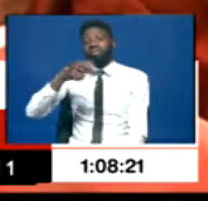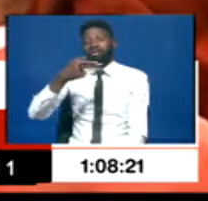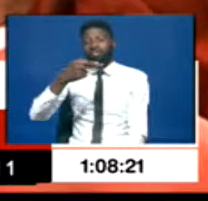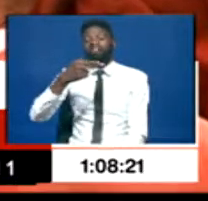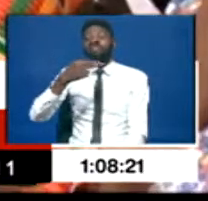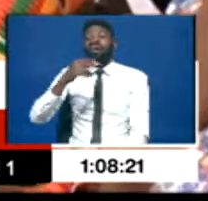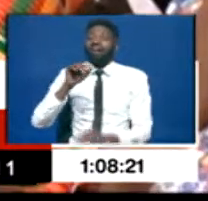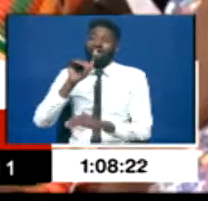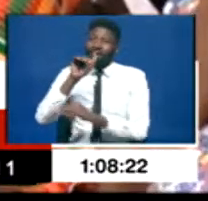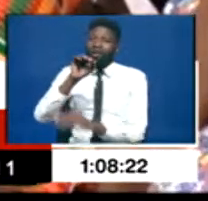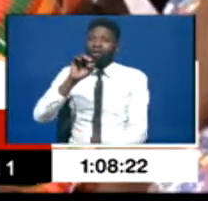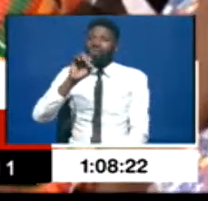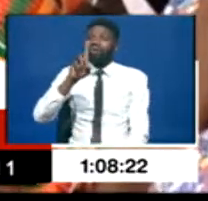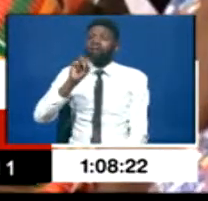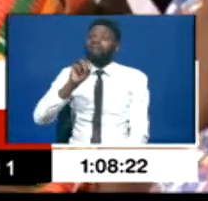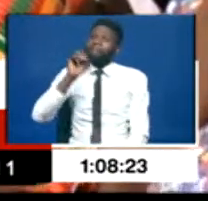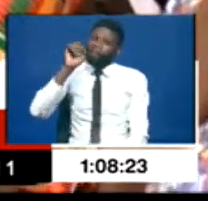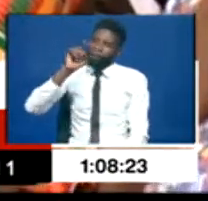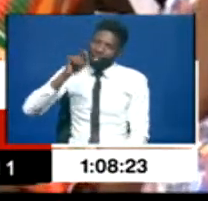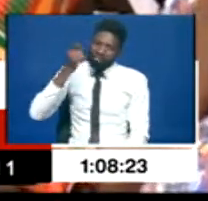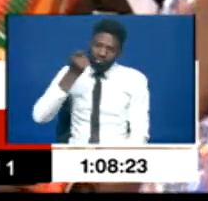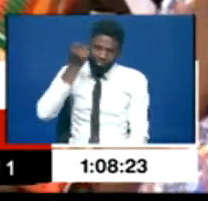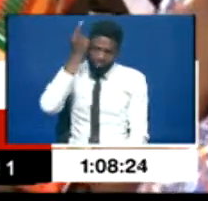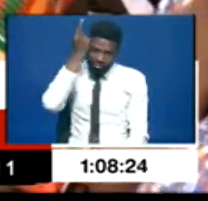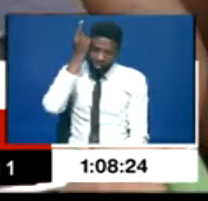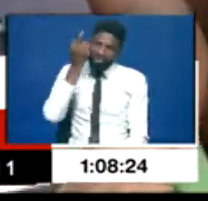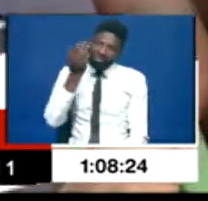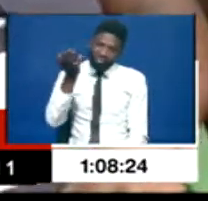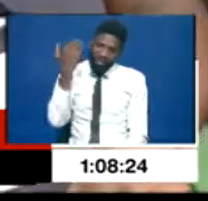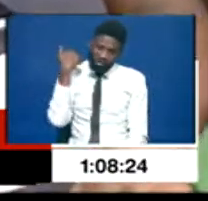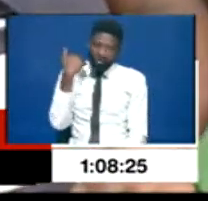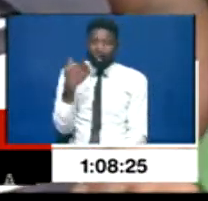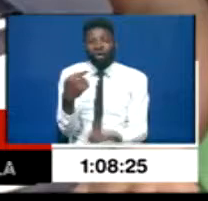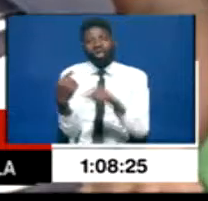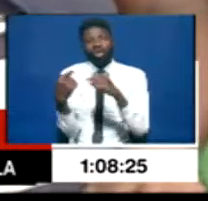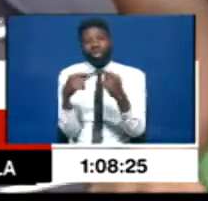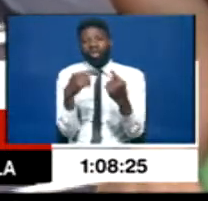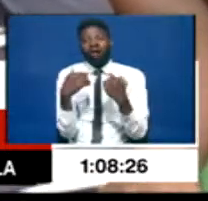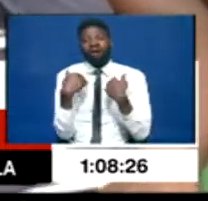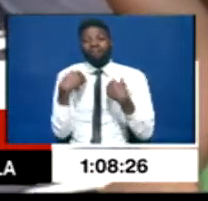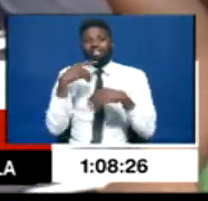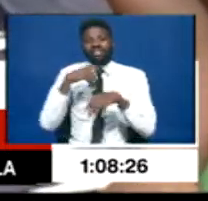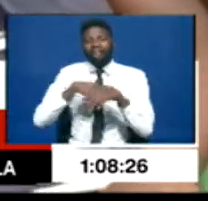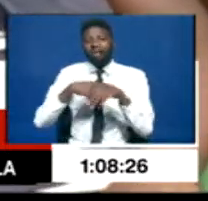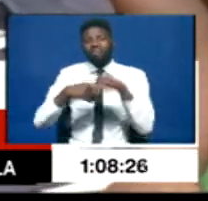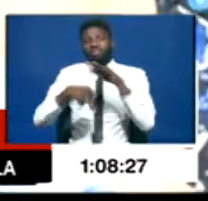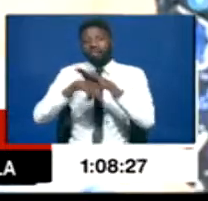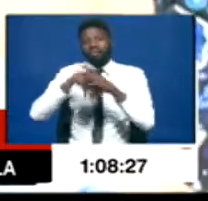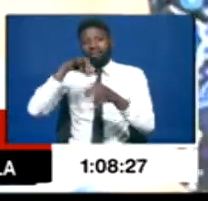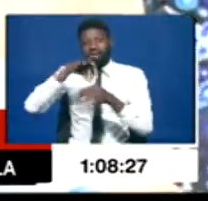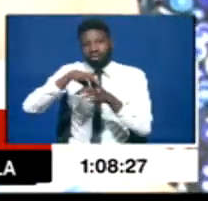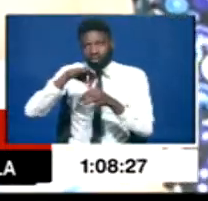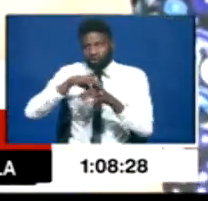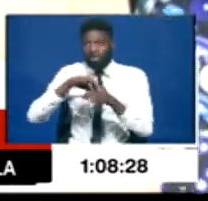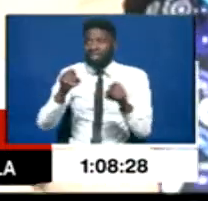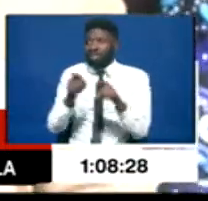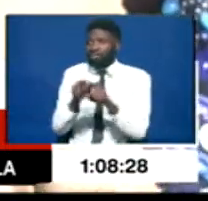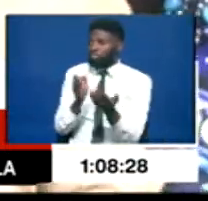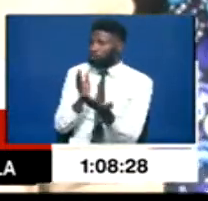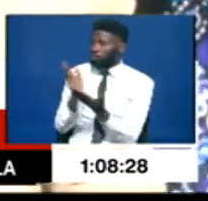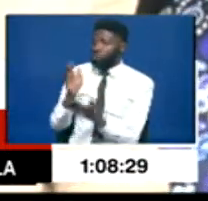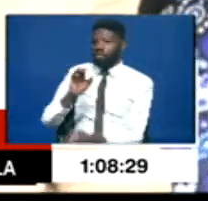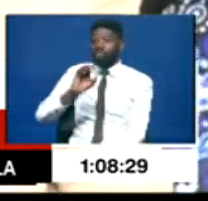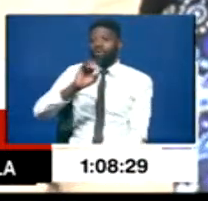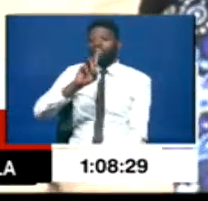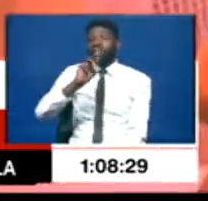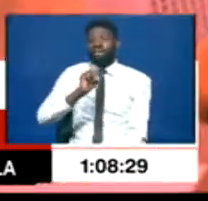that emerged after the party primaries. Their sentiments come 2 days after the ODM party director of elections,